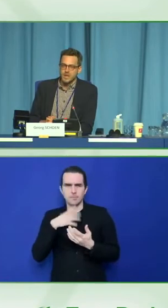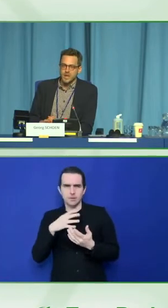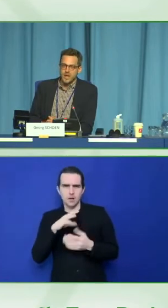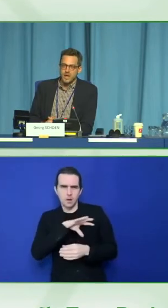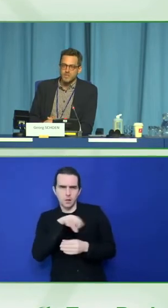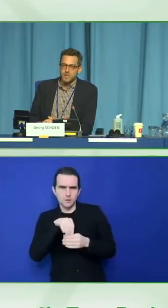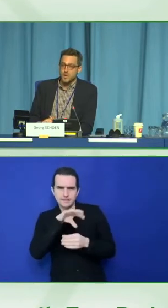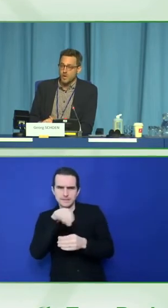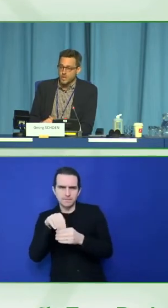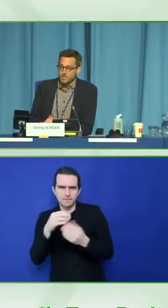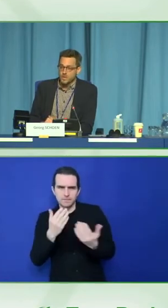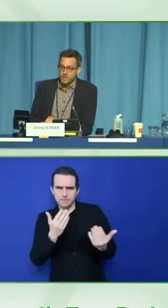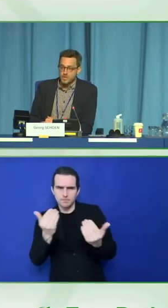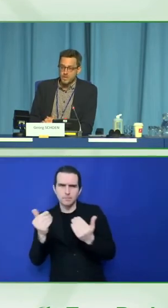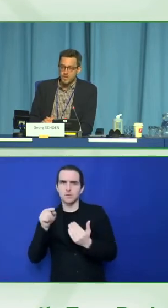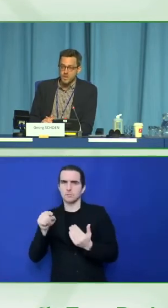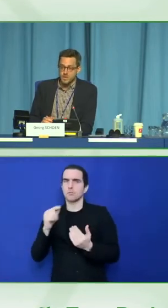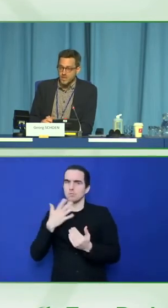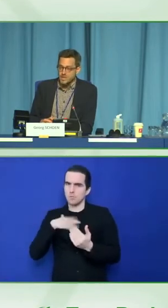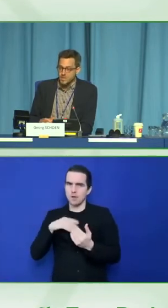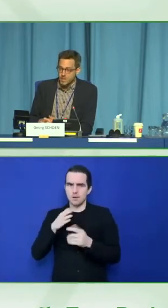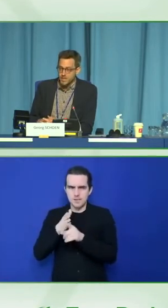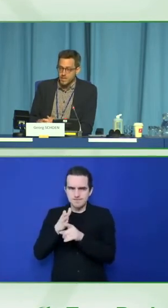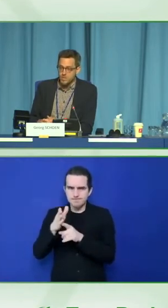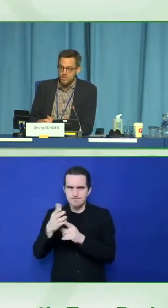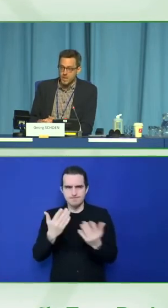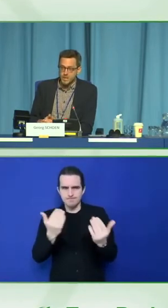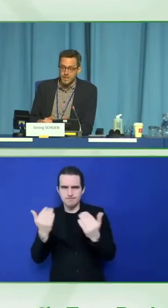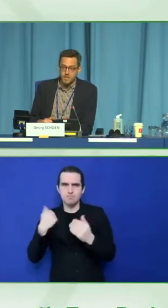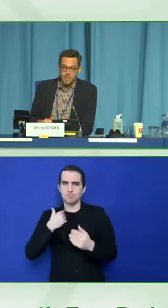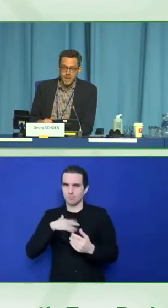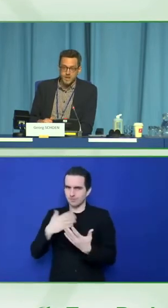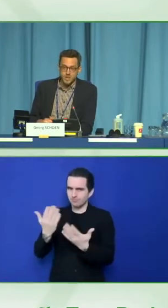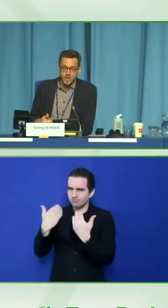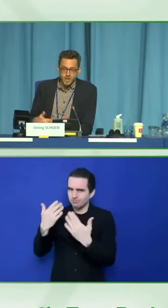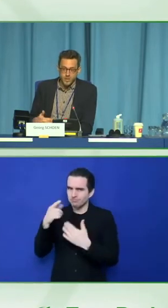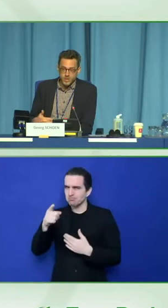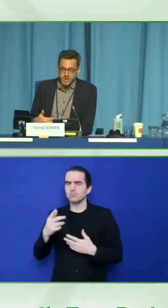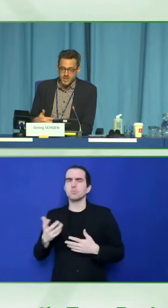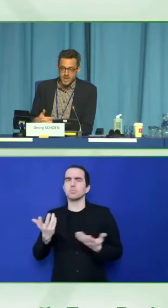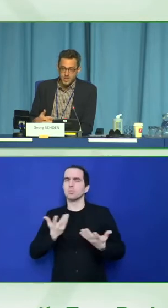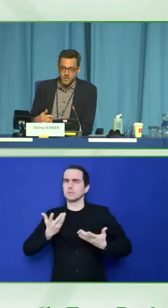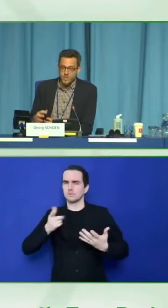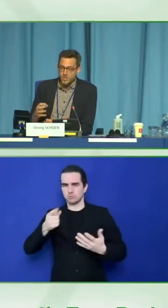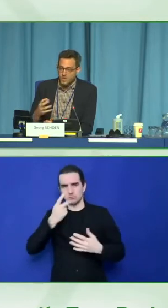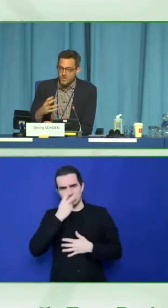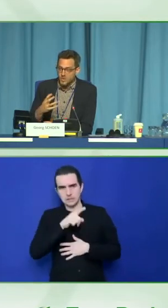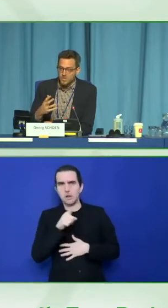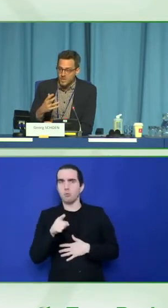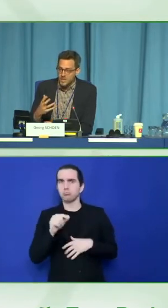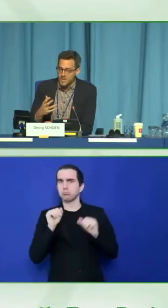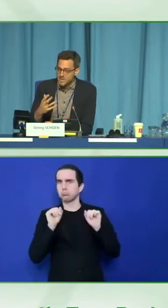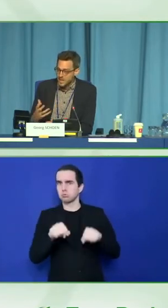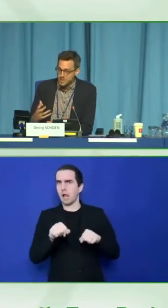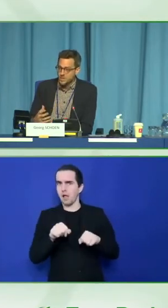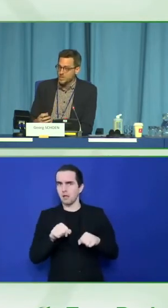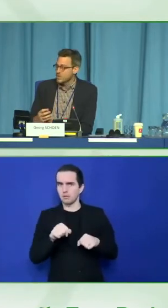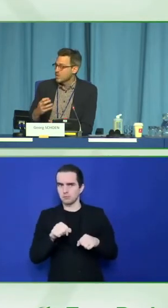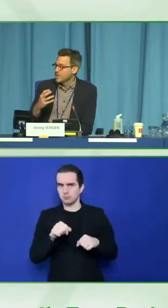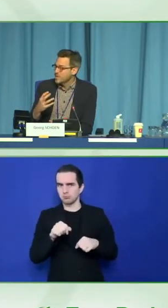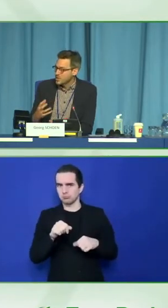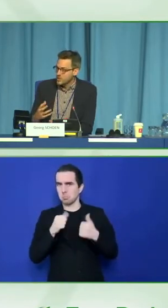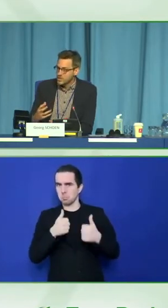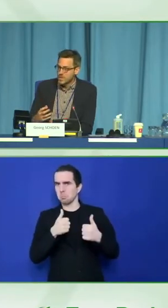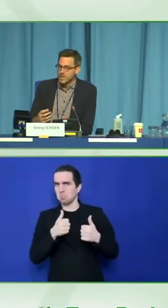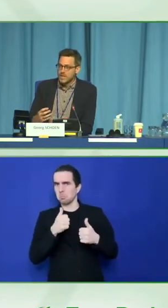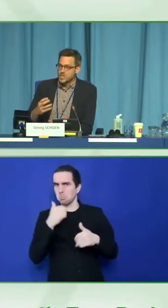entrepreneurs to contribute to the disability movement and to inclusion as such? So what would be sectors